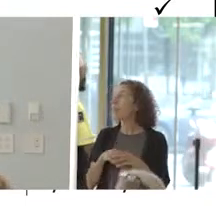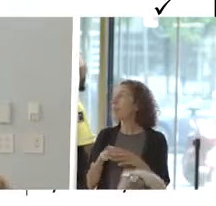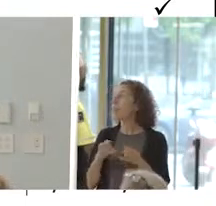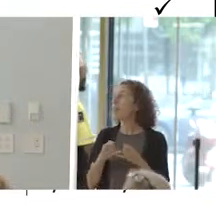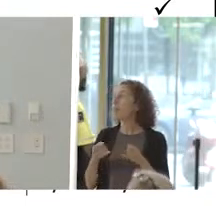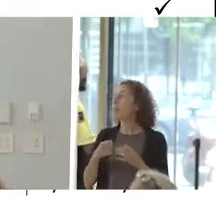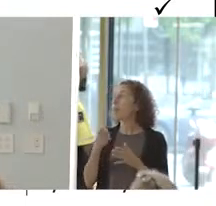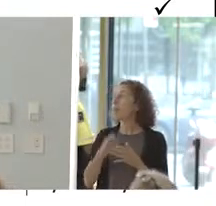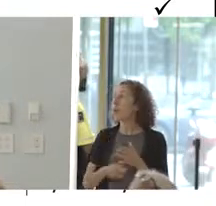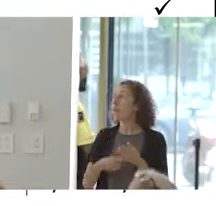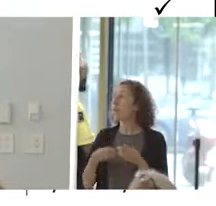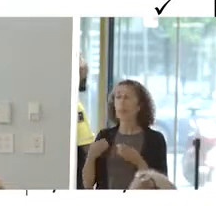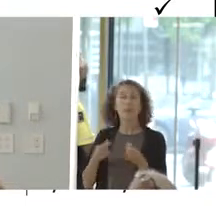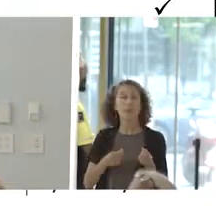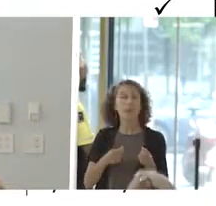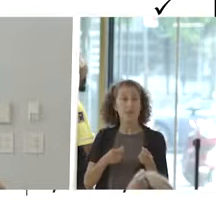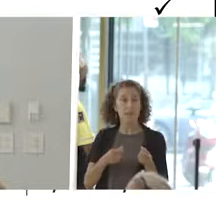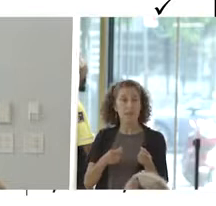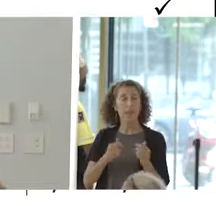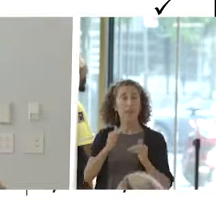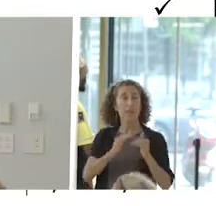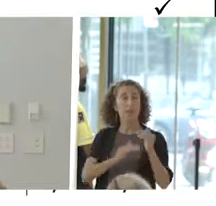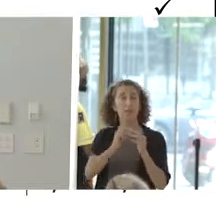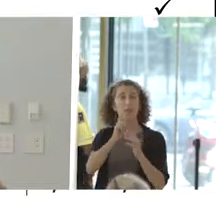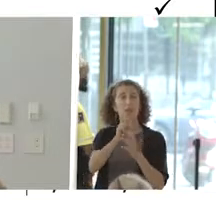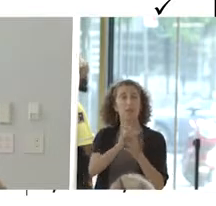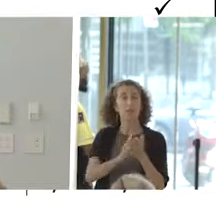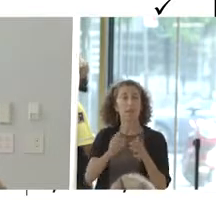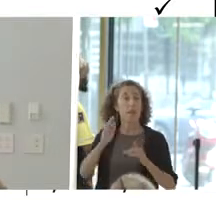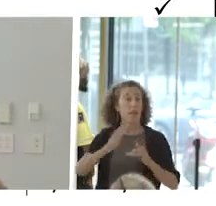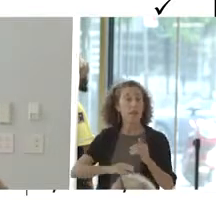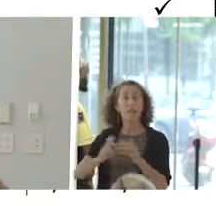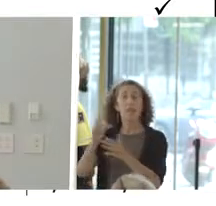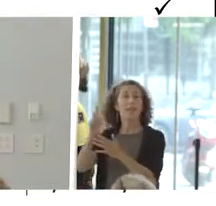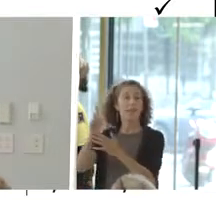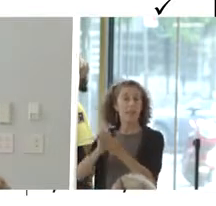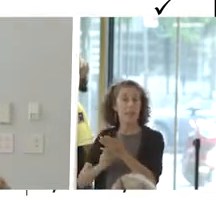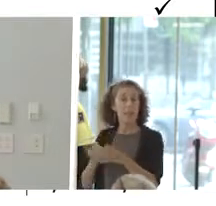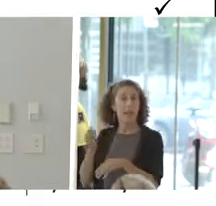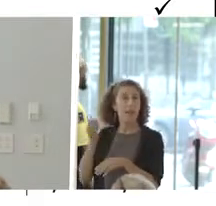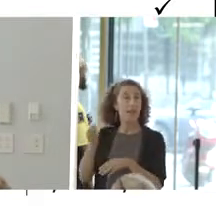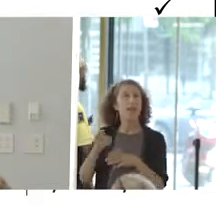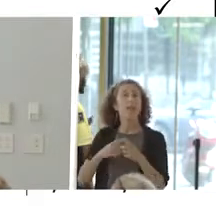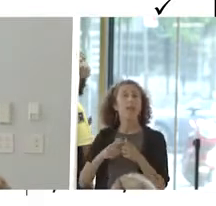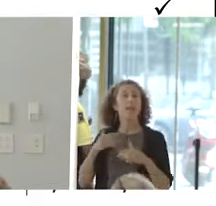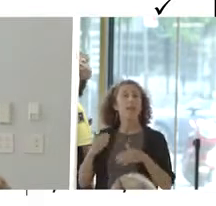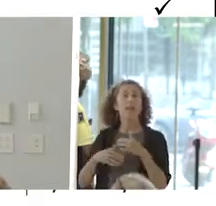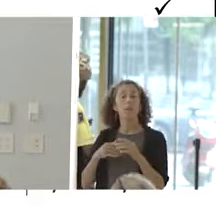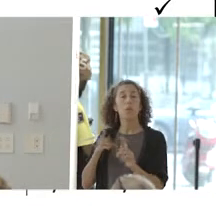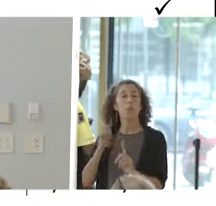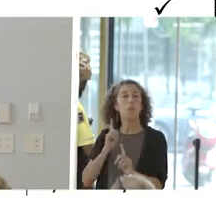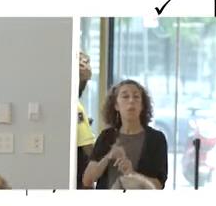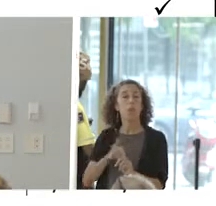of construction in design, rather than designing and then reaching a point where you must redesign or